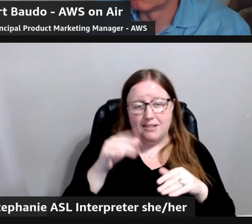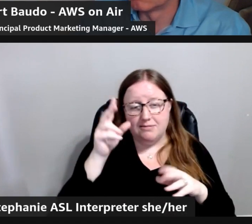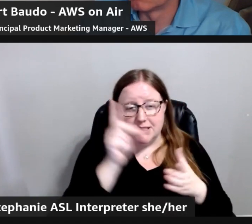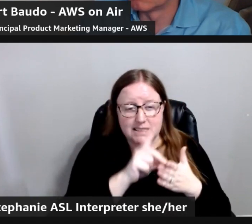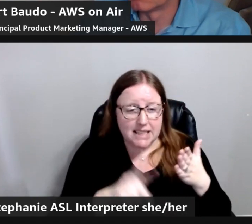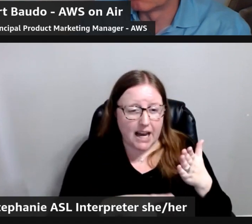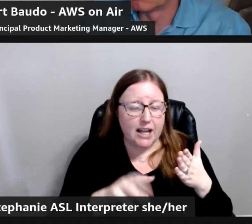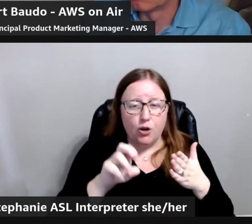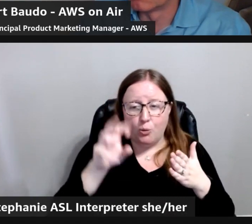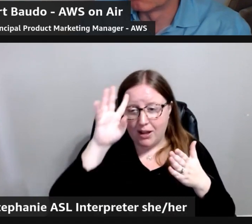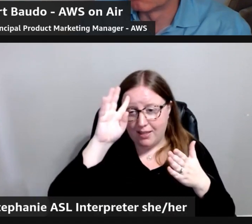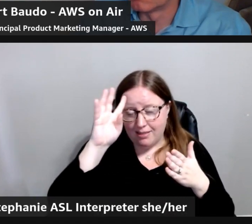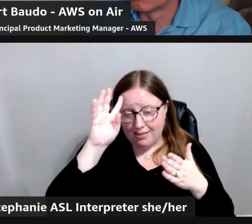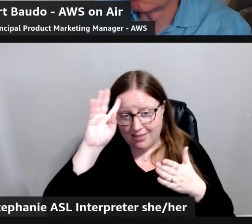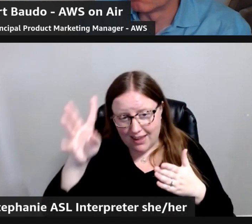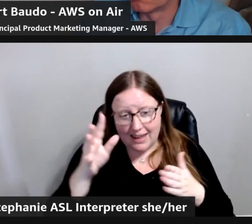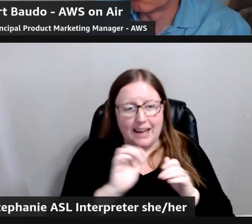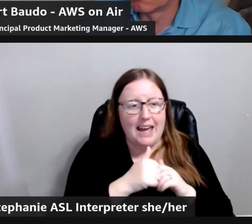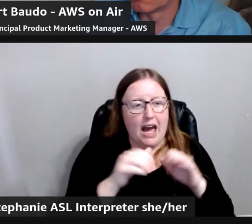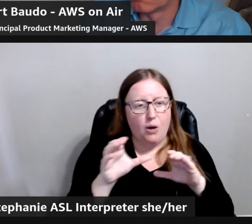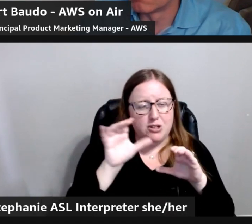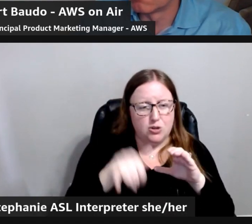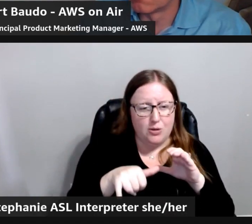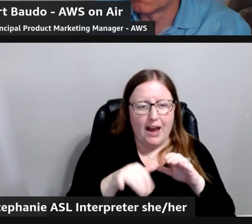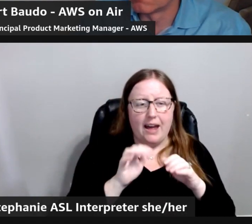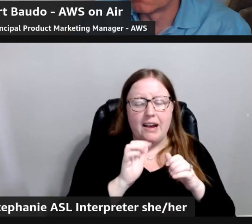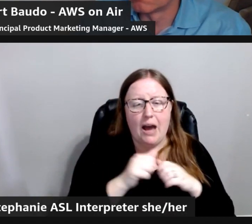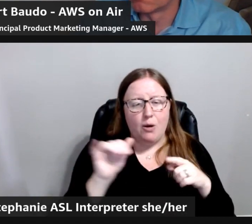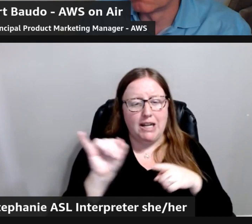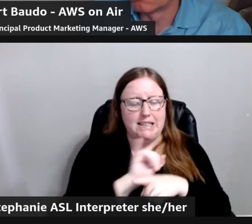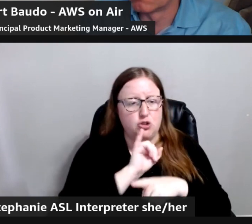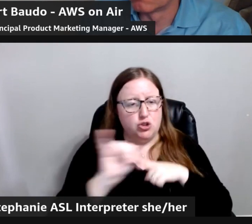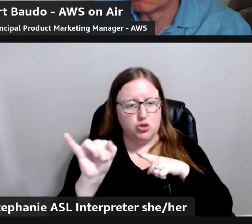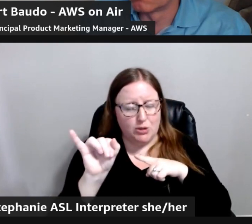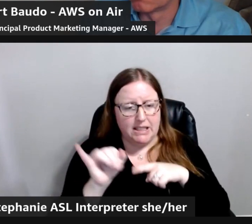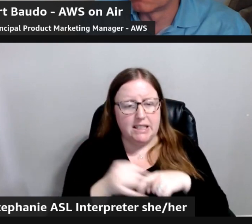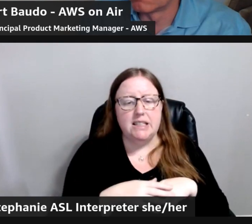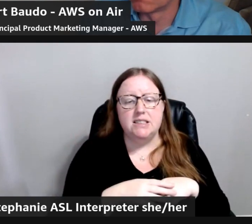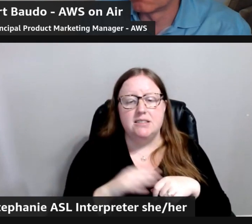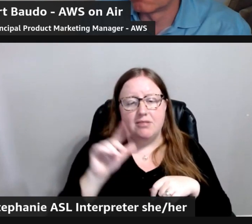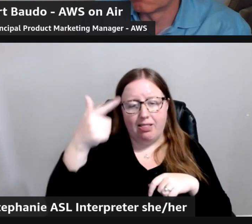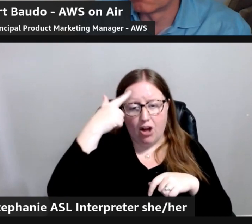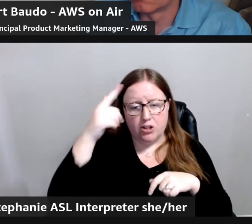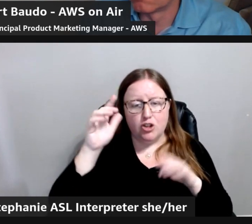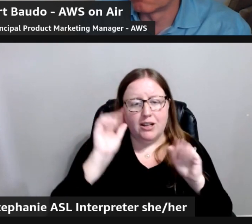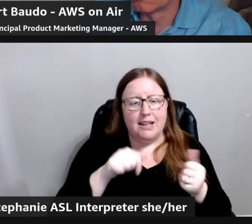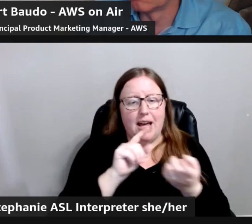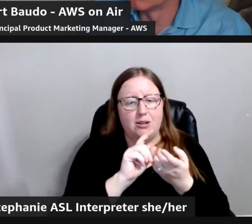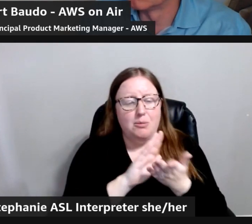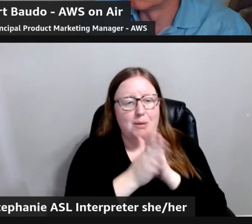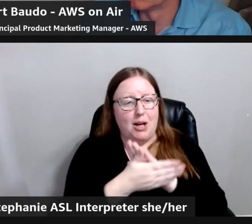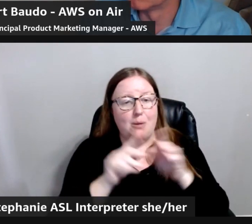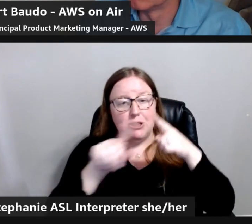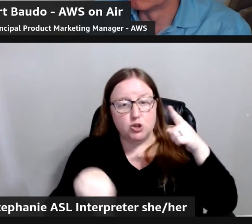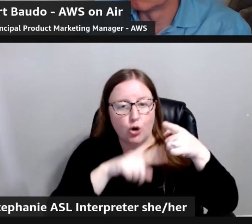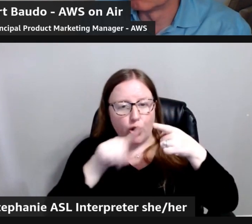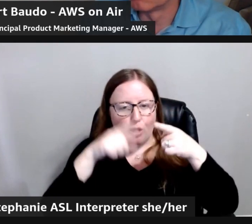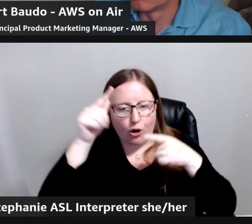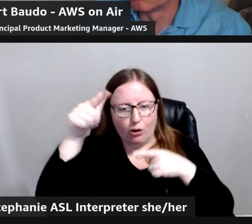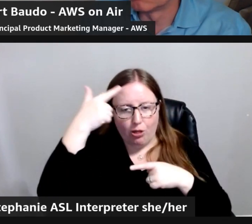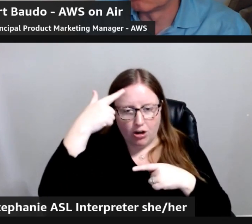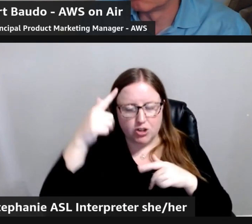of how we build everything, right? How our industrial kind of logic can be turned into a circular logic where we don't just